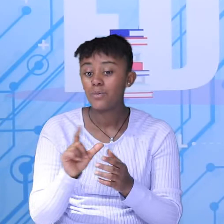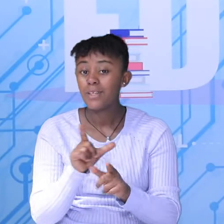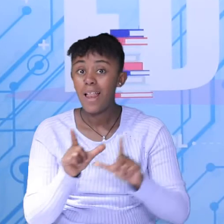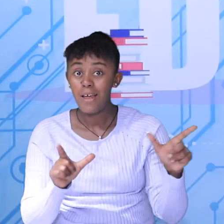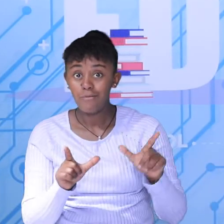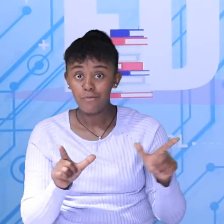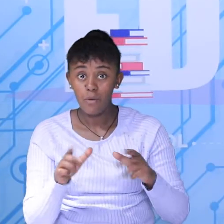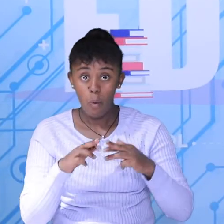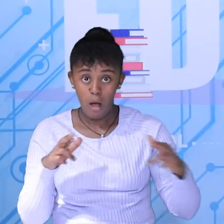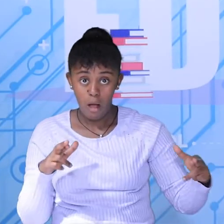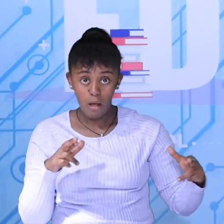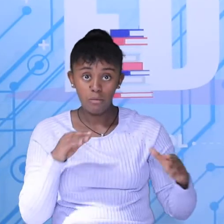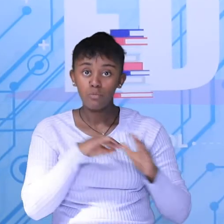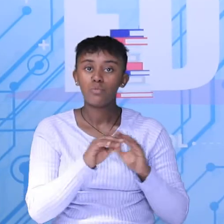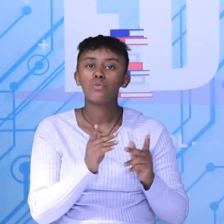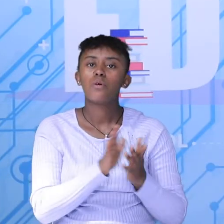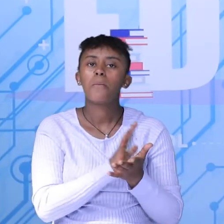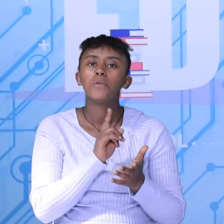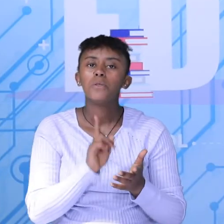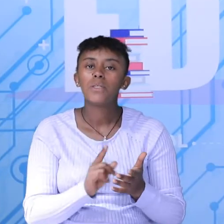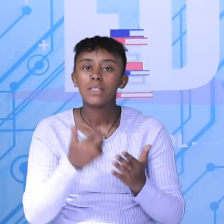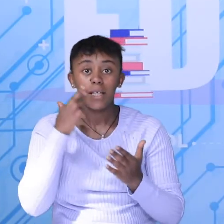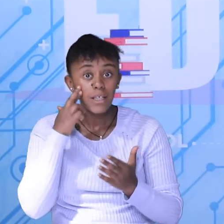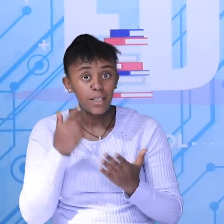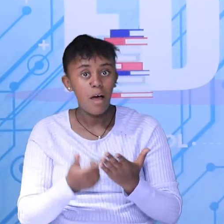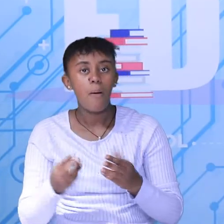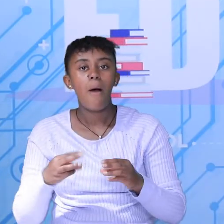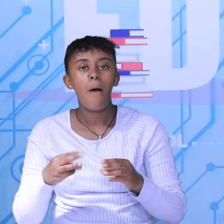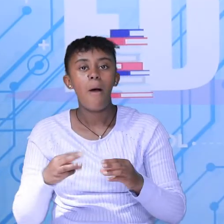of this wire 1 as well into the page. So in this case, the magnetic